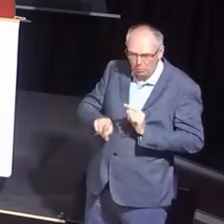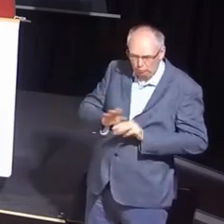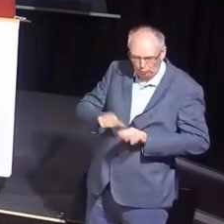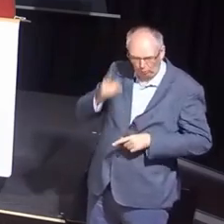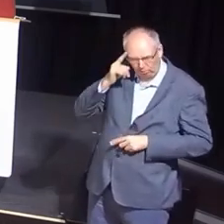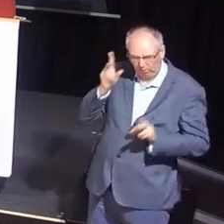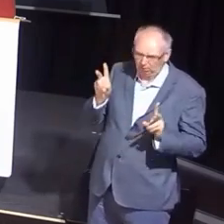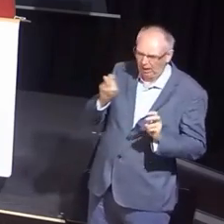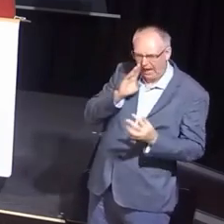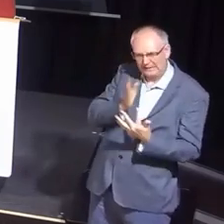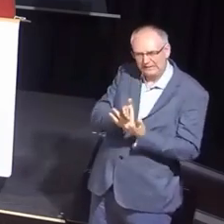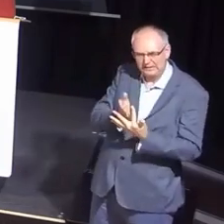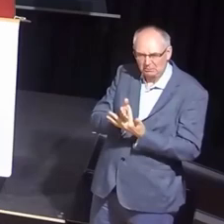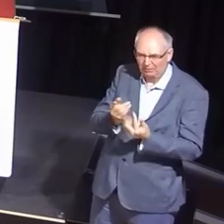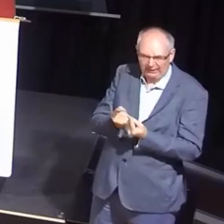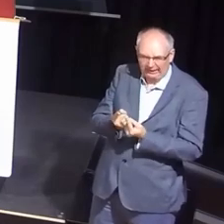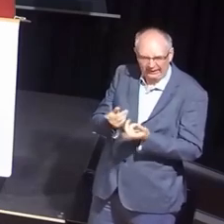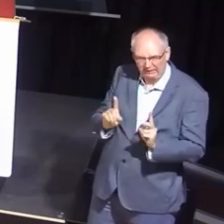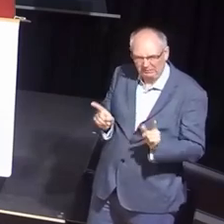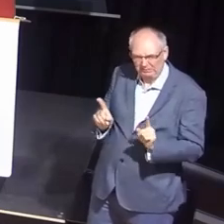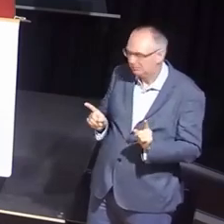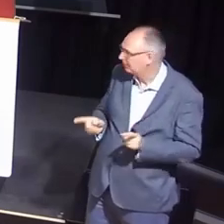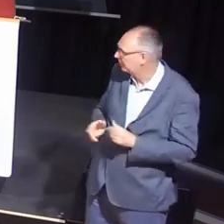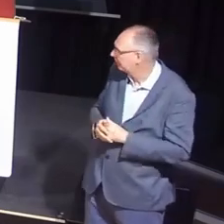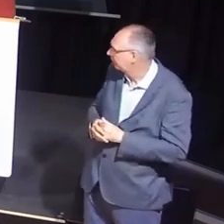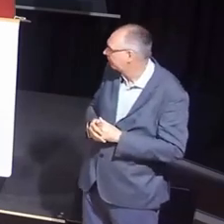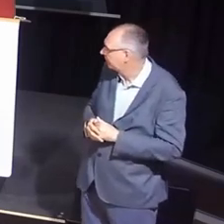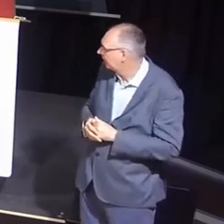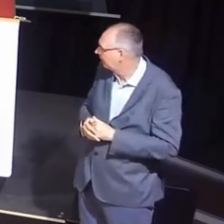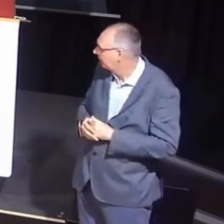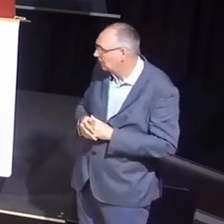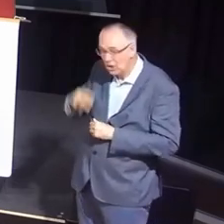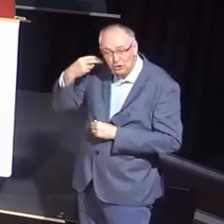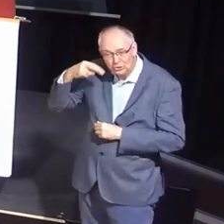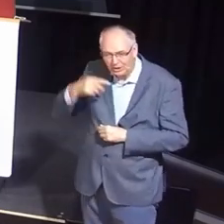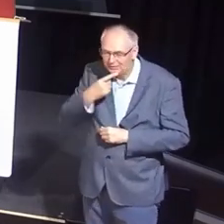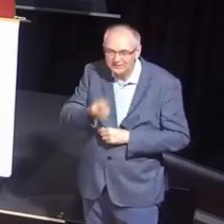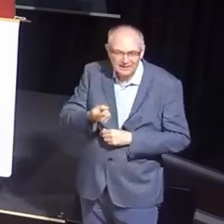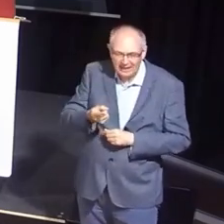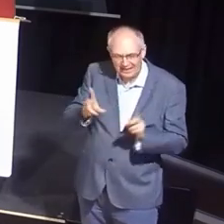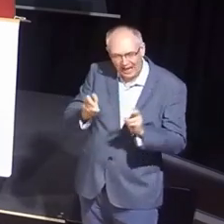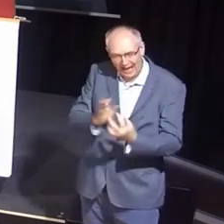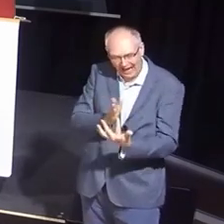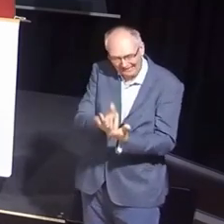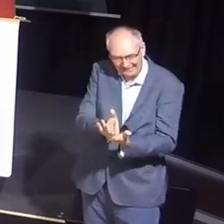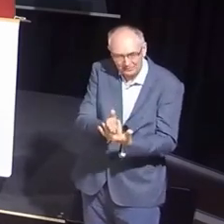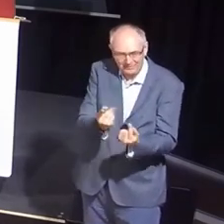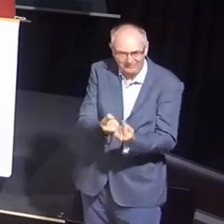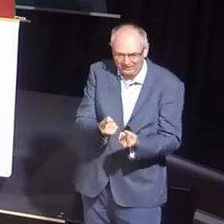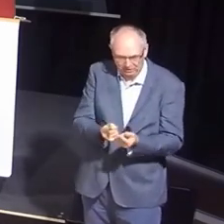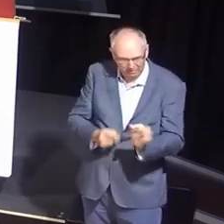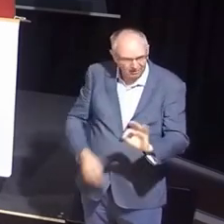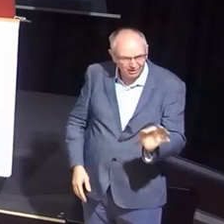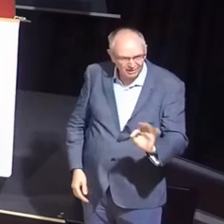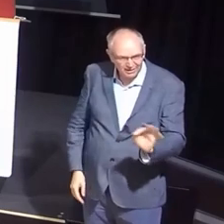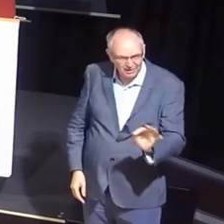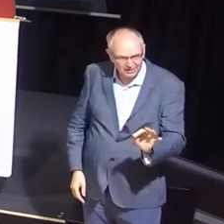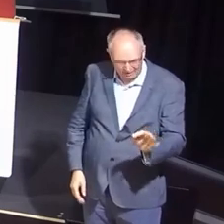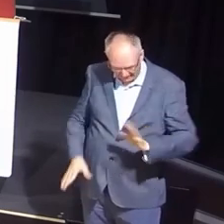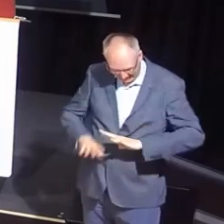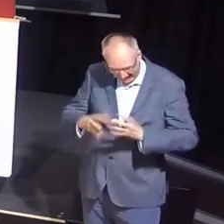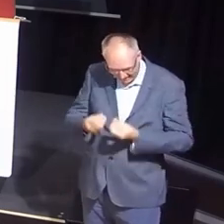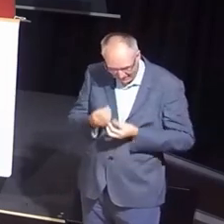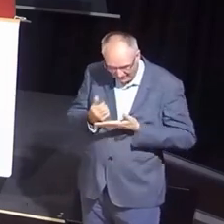an accessibility feature? Which, on that note, Cherry loves to say, there are no such thing as accessibility features because everything helps